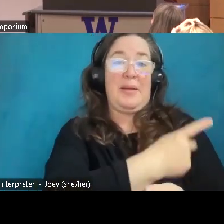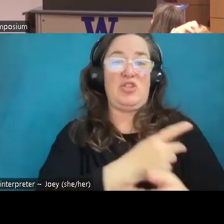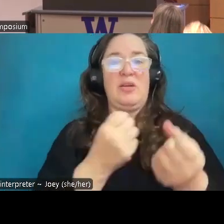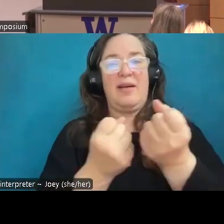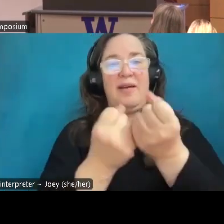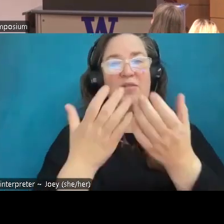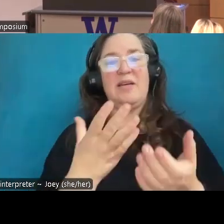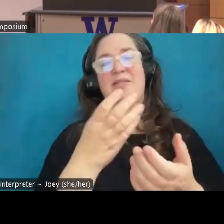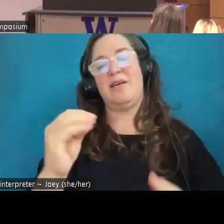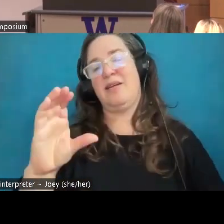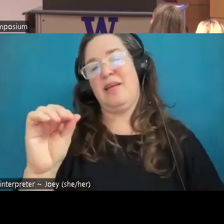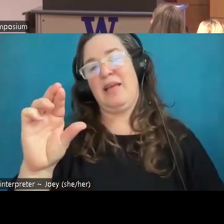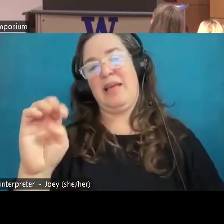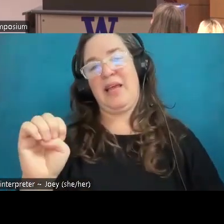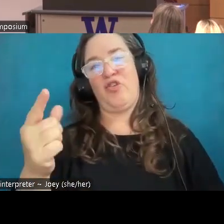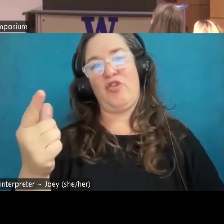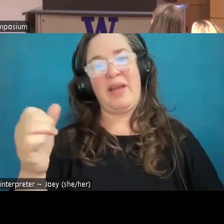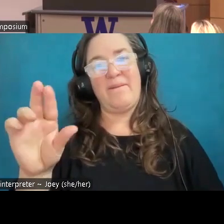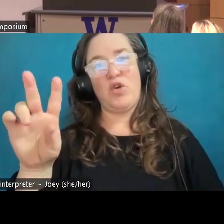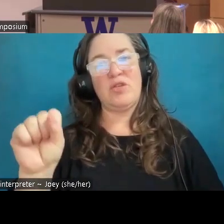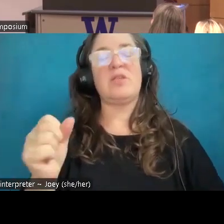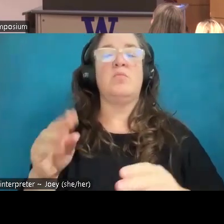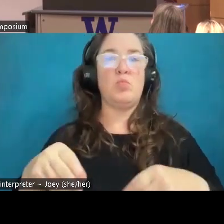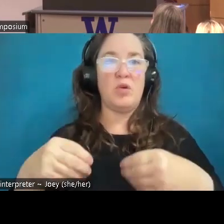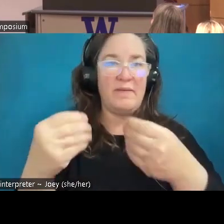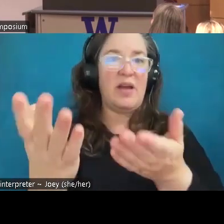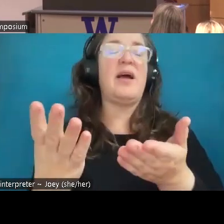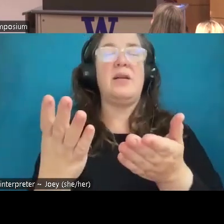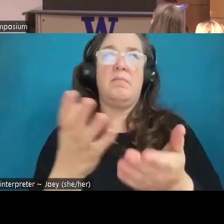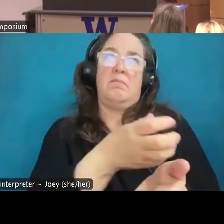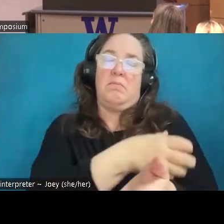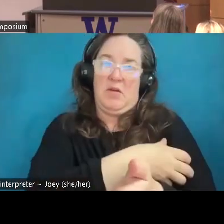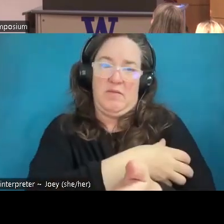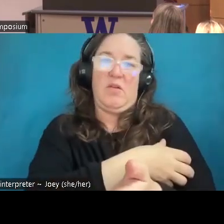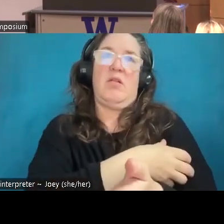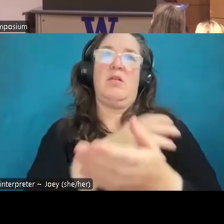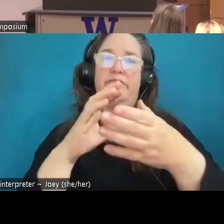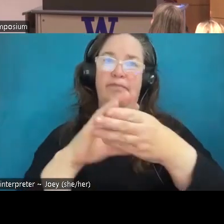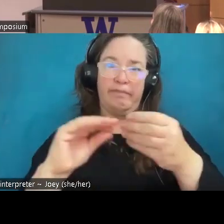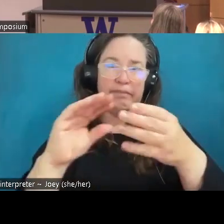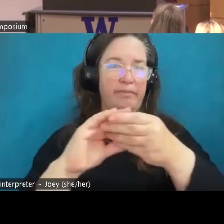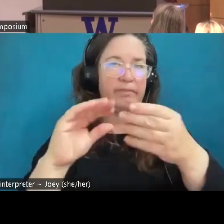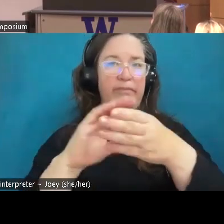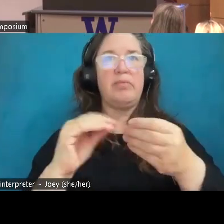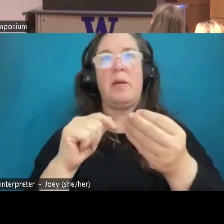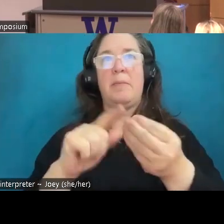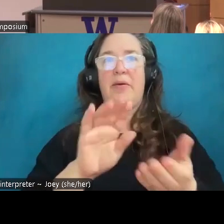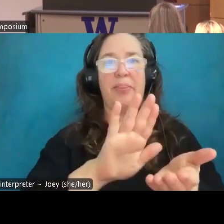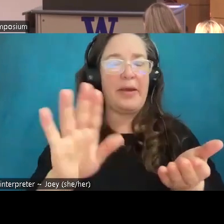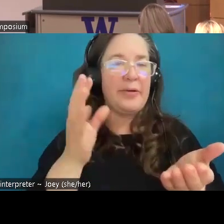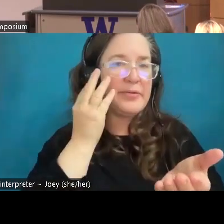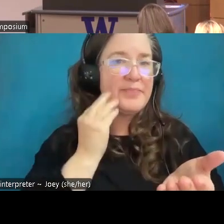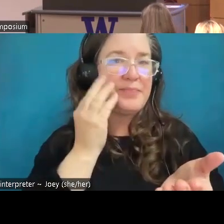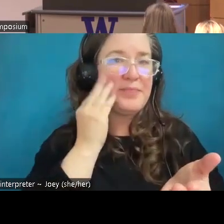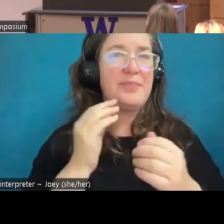provided really powerful testimony on their experience and the disability that they have experienced, the stigma and the alienation